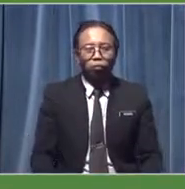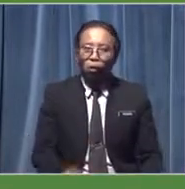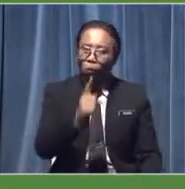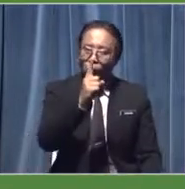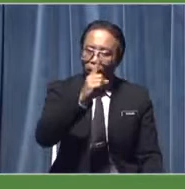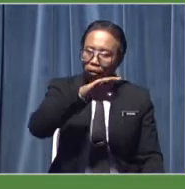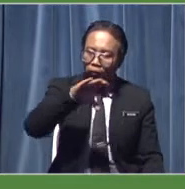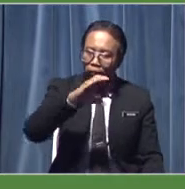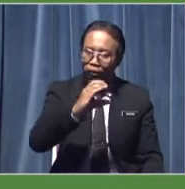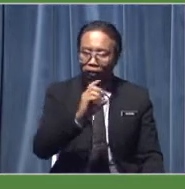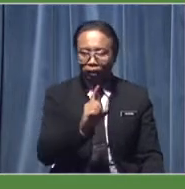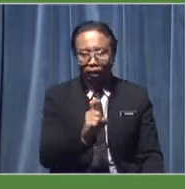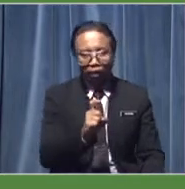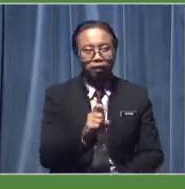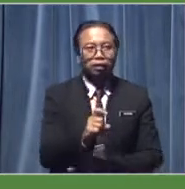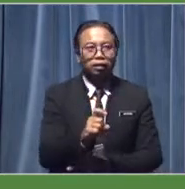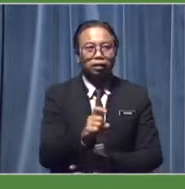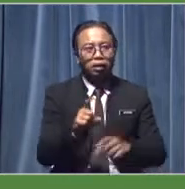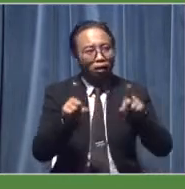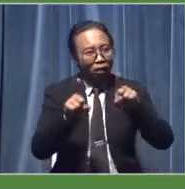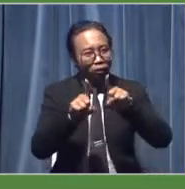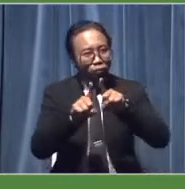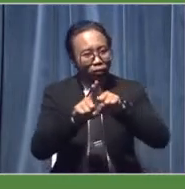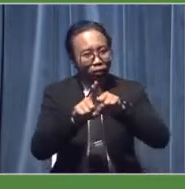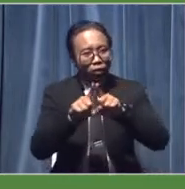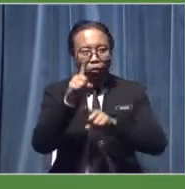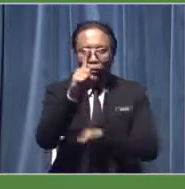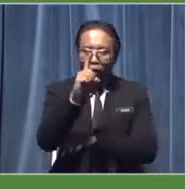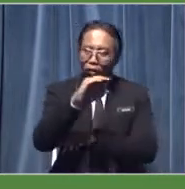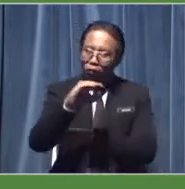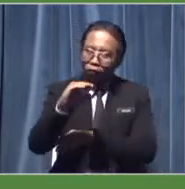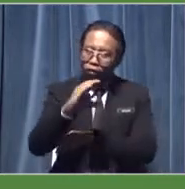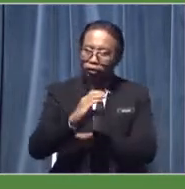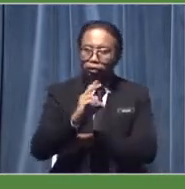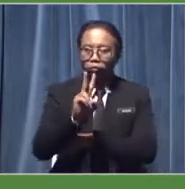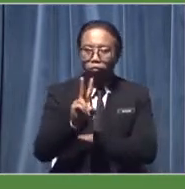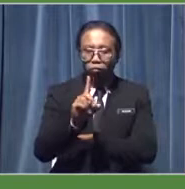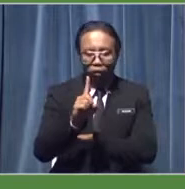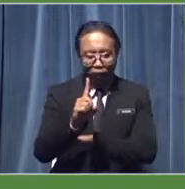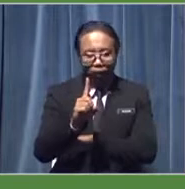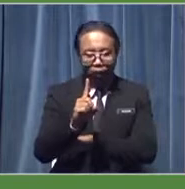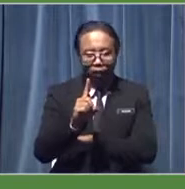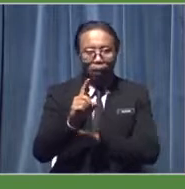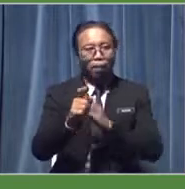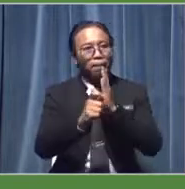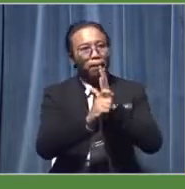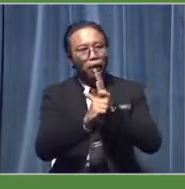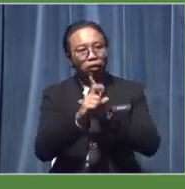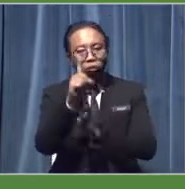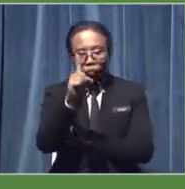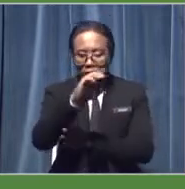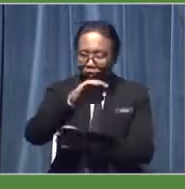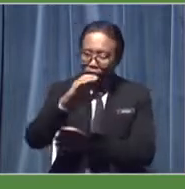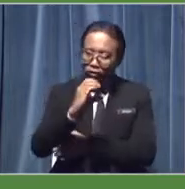Cx equals 1 over C1 plus 1